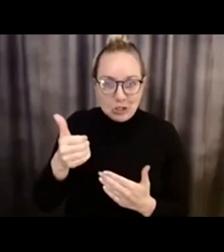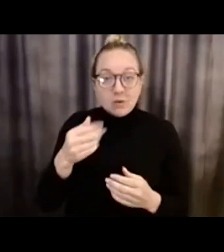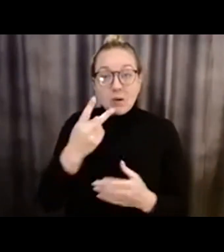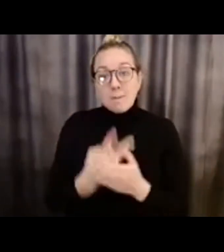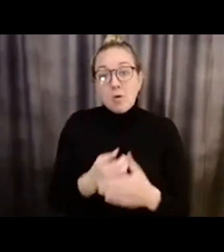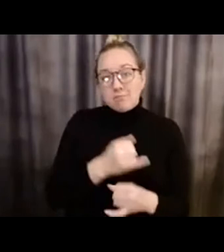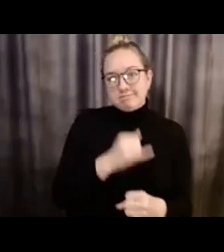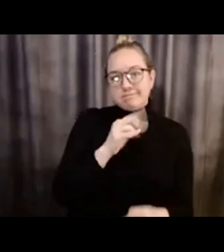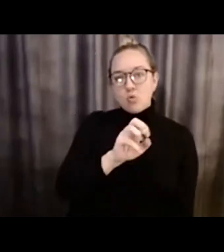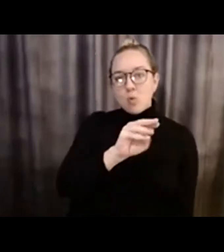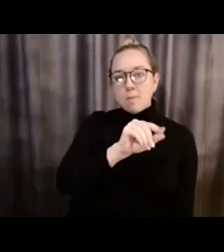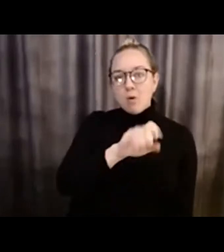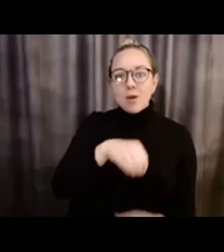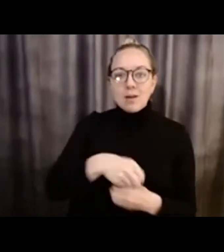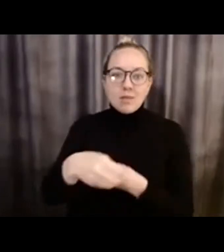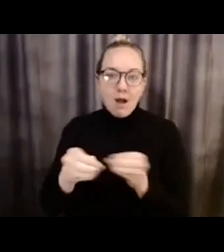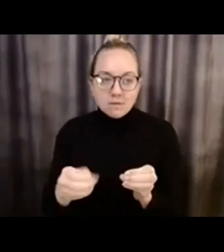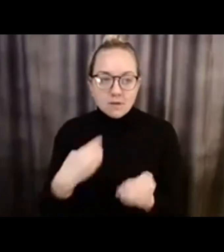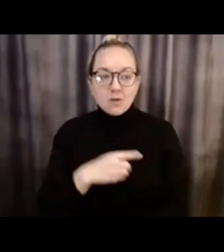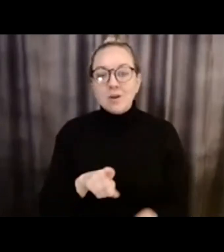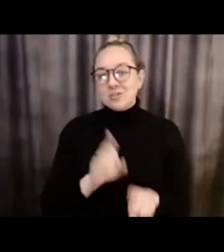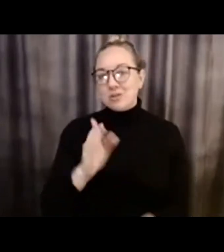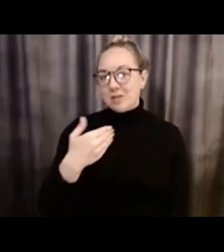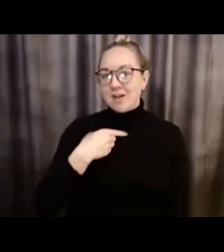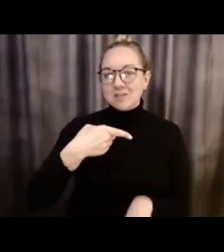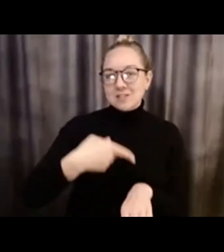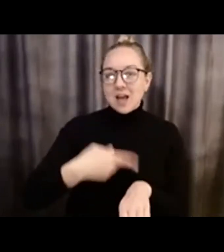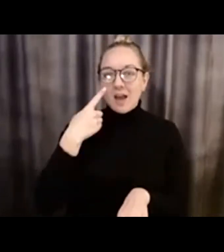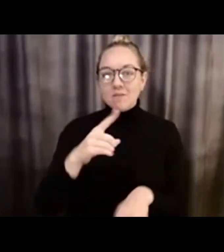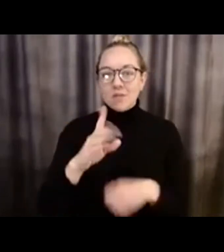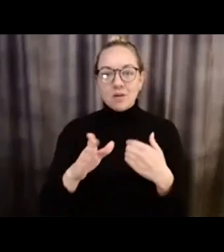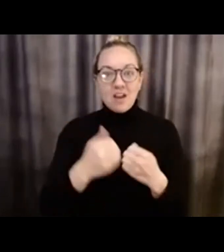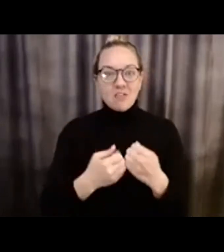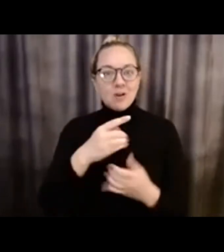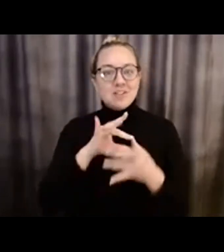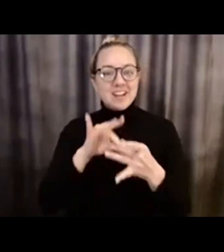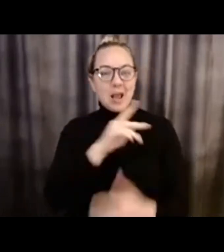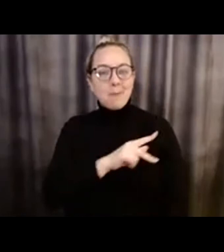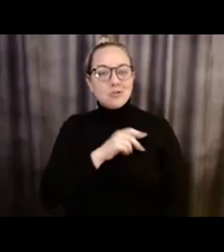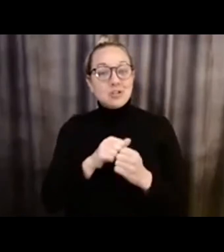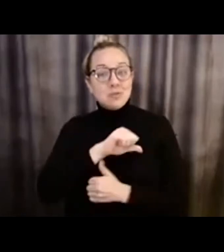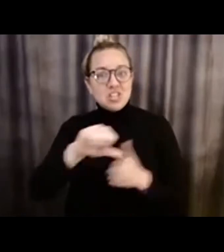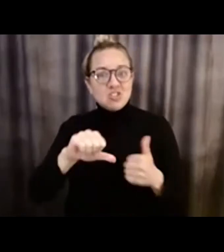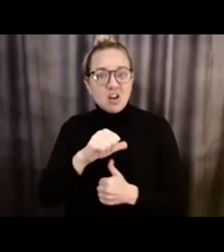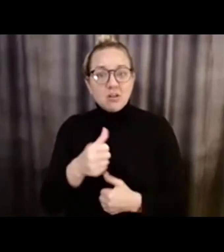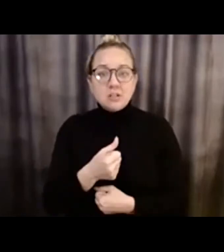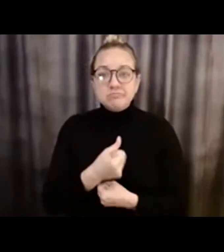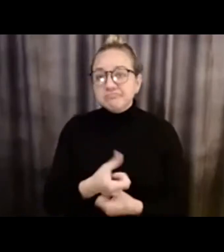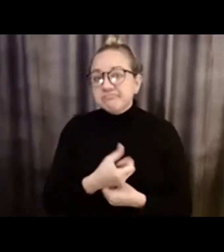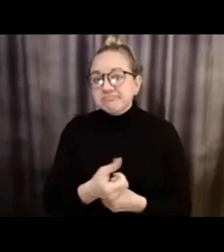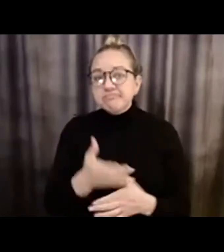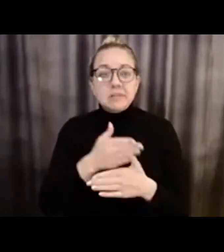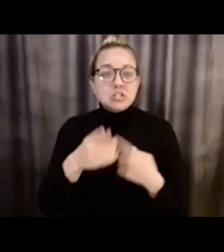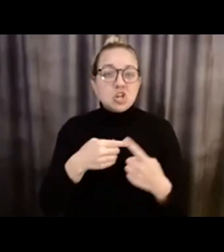have time for all of us to connect personally with each other about how we're feeling as we approach